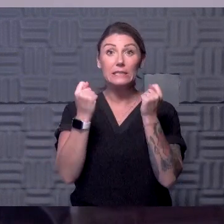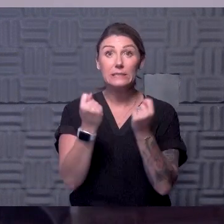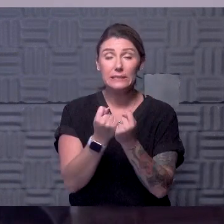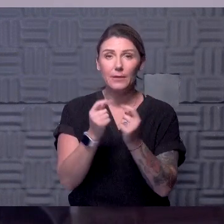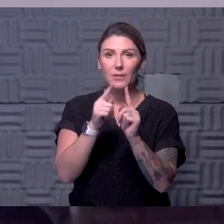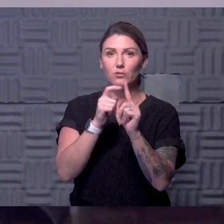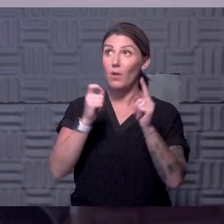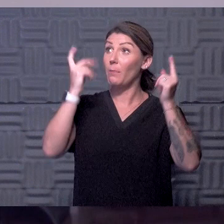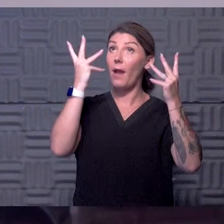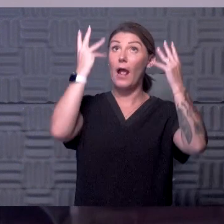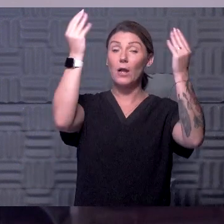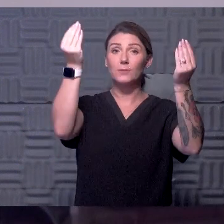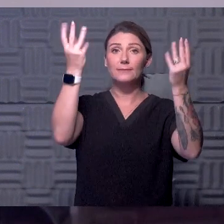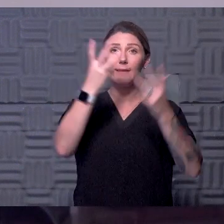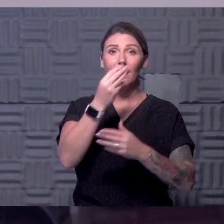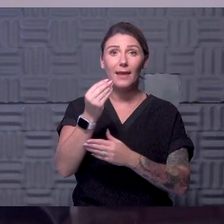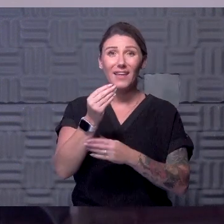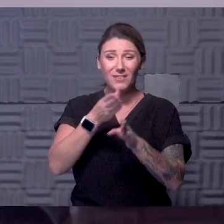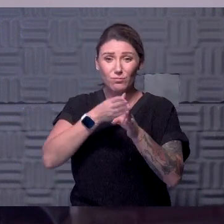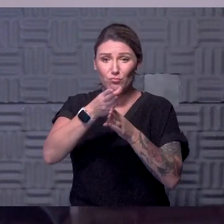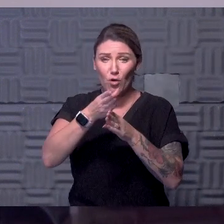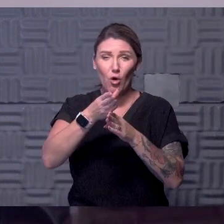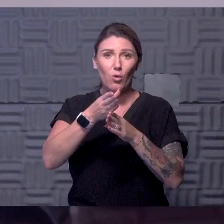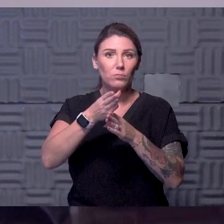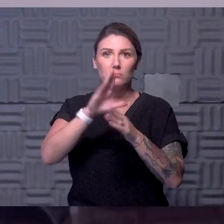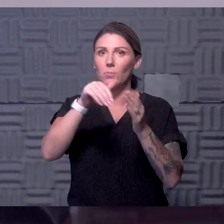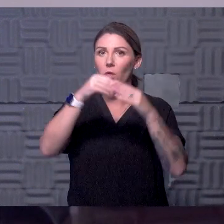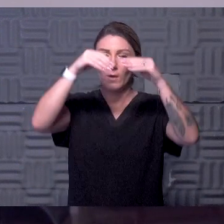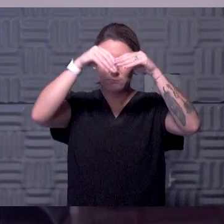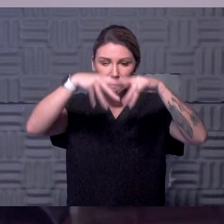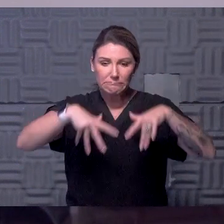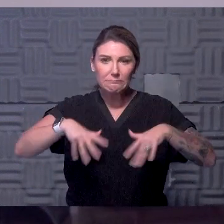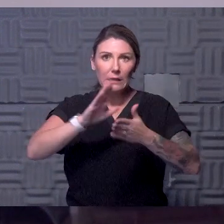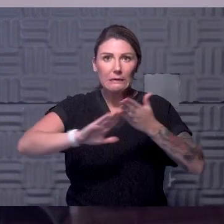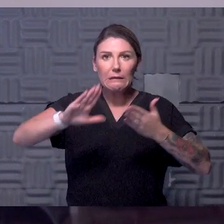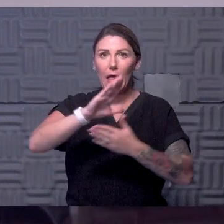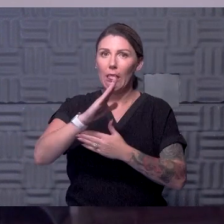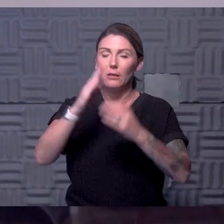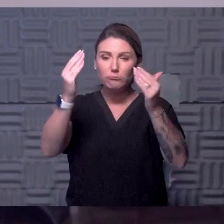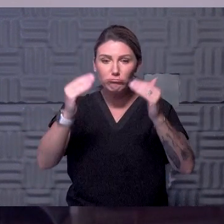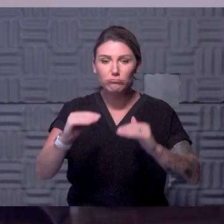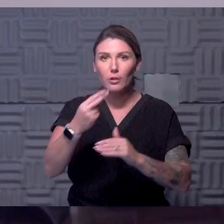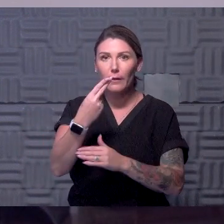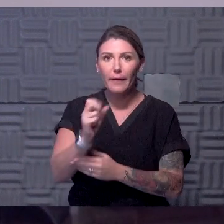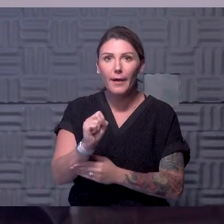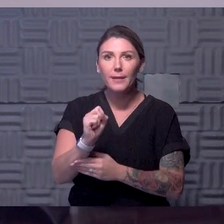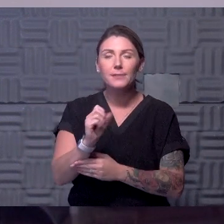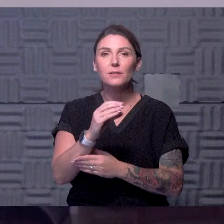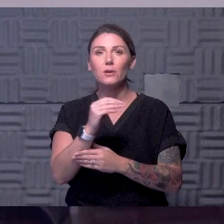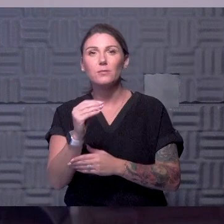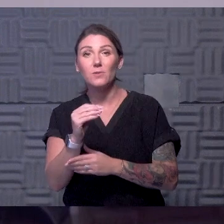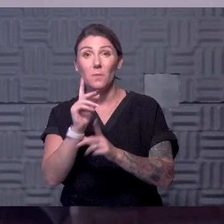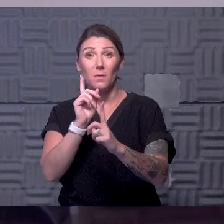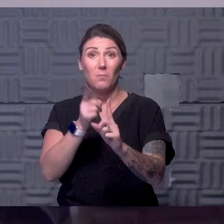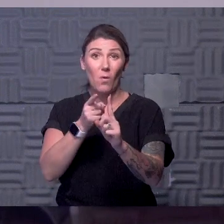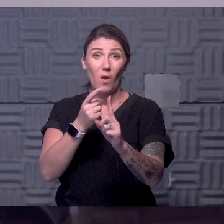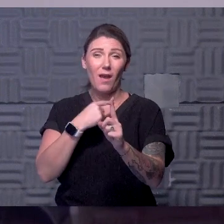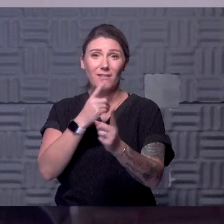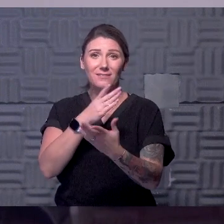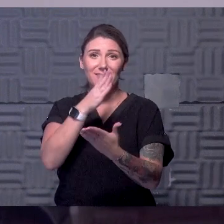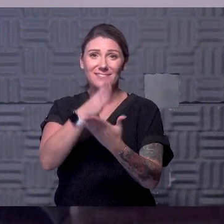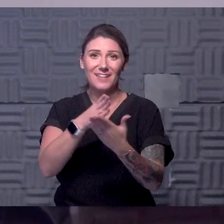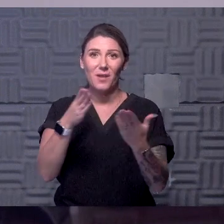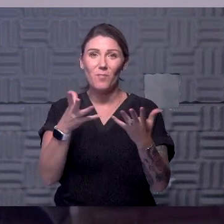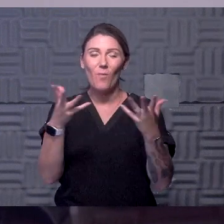from outside, and that's from pro all the way down to college and high school. So the myocarditis, we'll get to that. I think I'll stop on